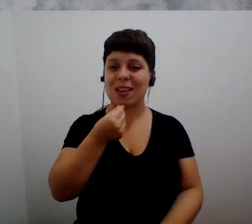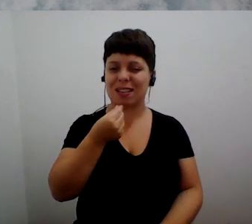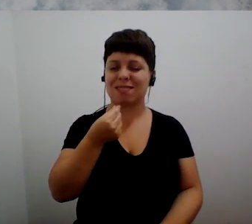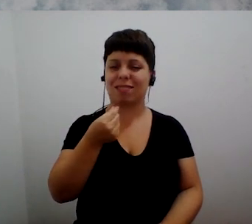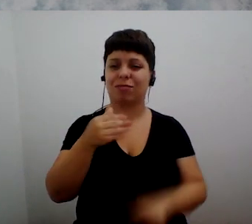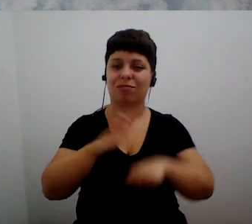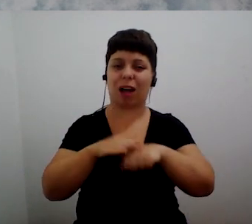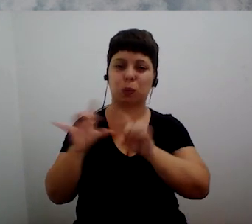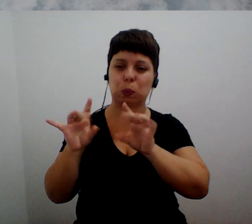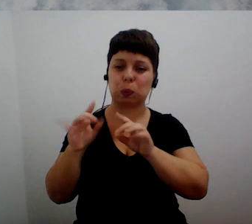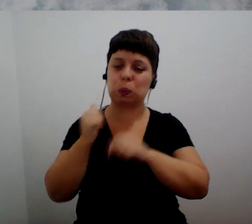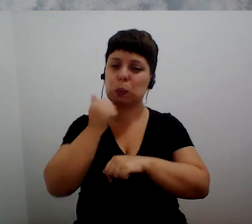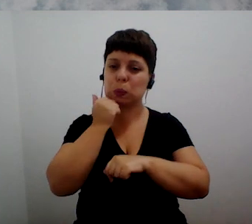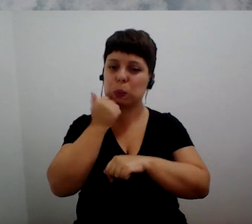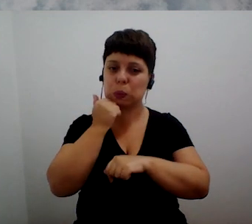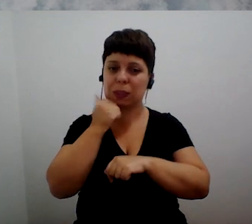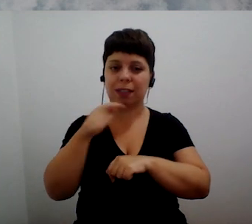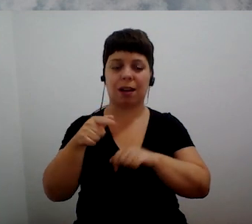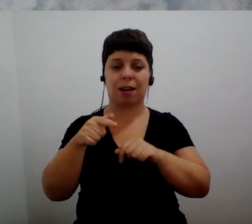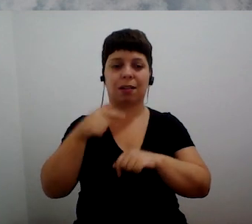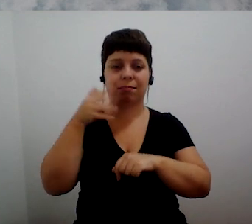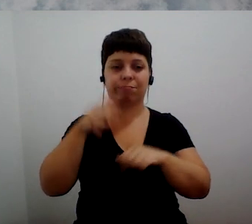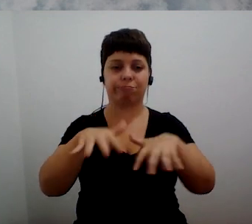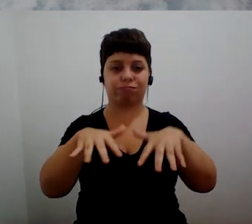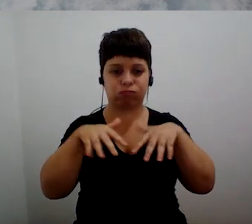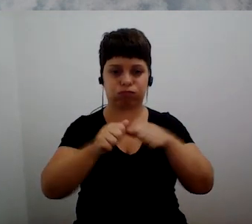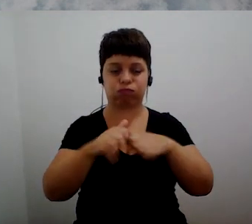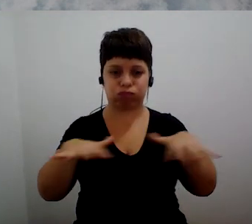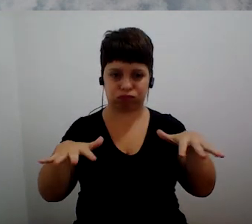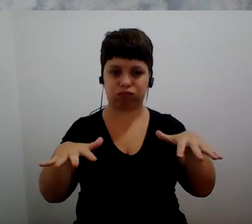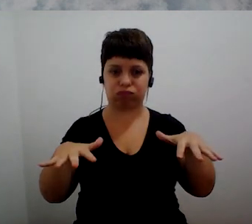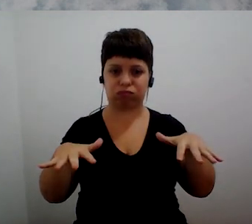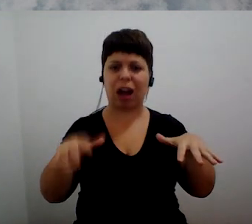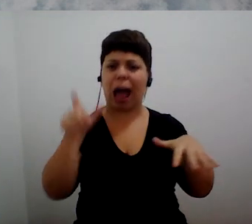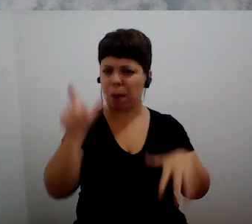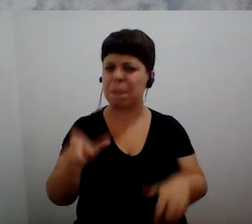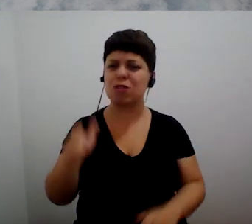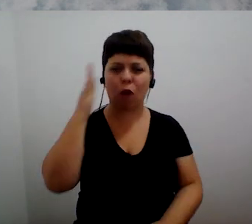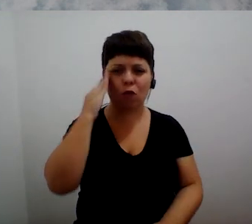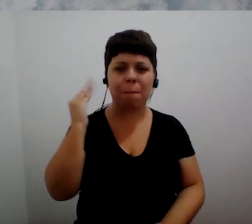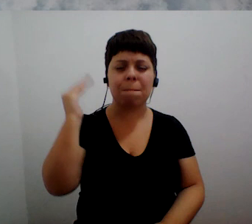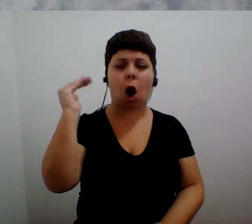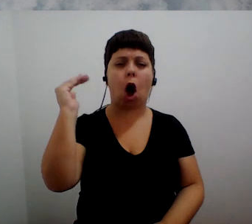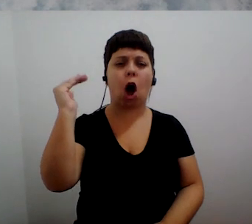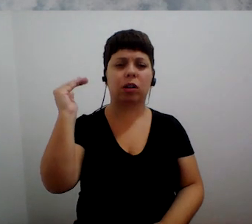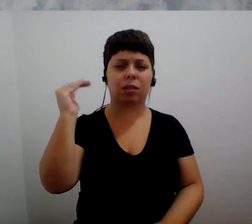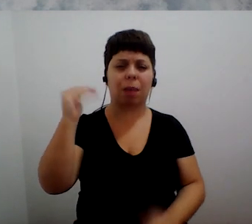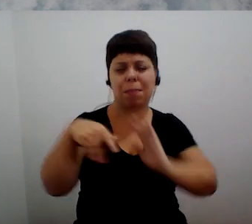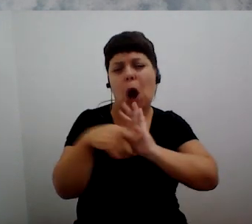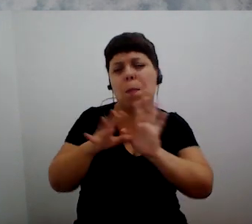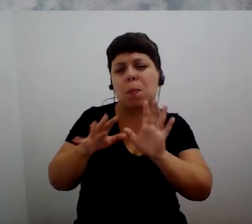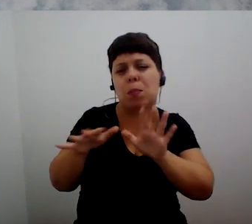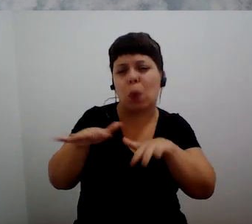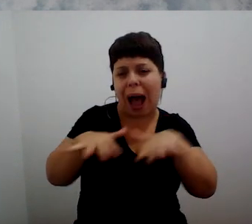of familiar and well-known person within the ocean community, stated very accurately that